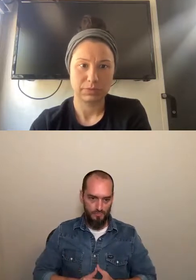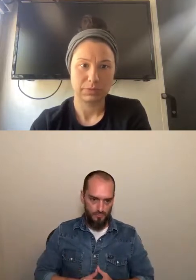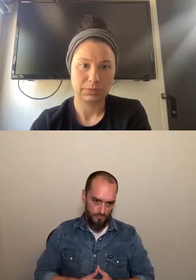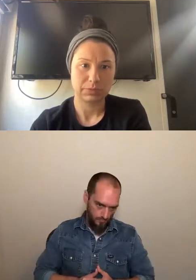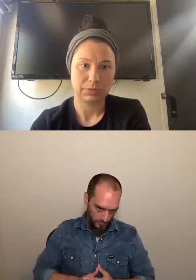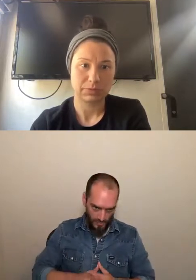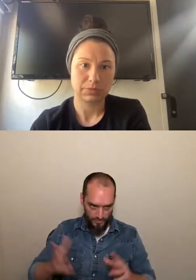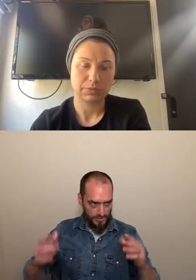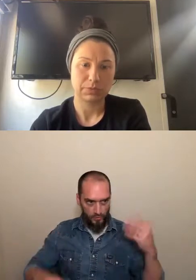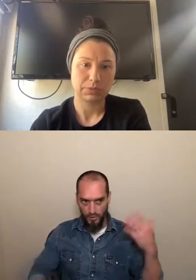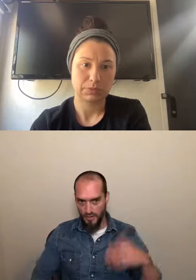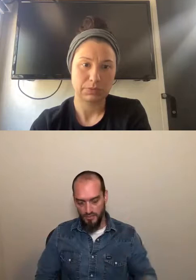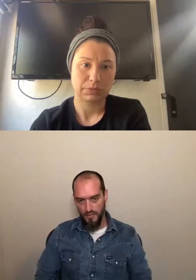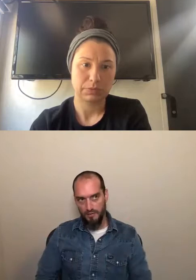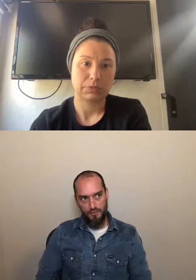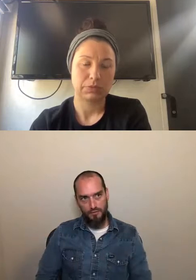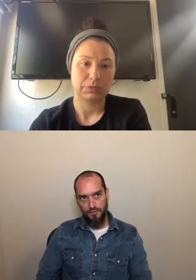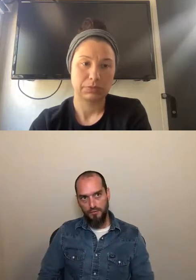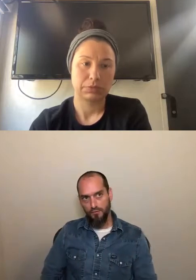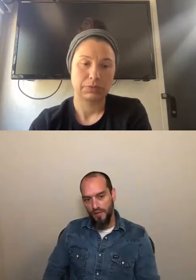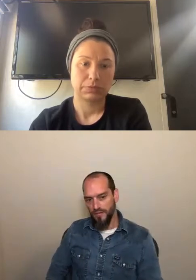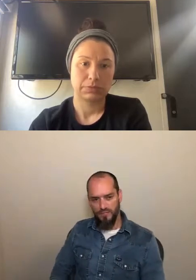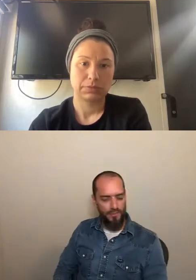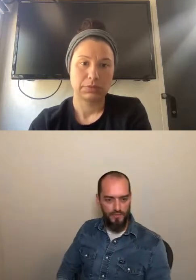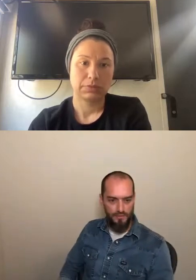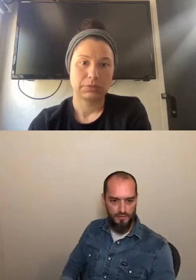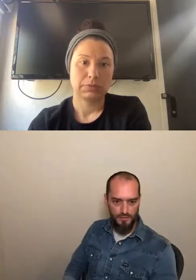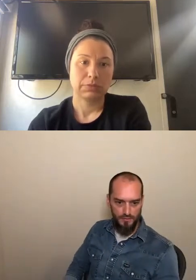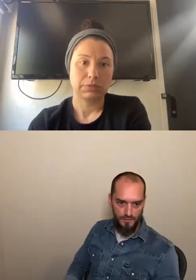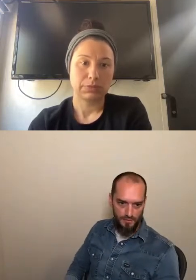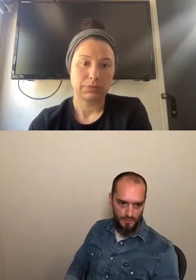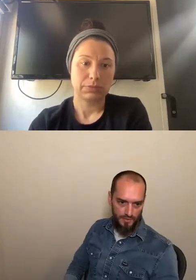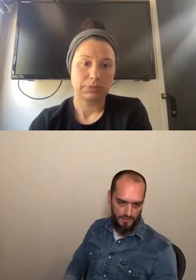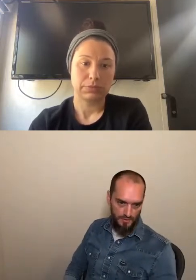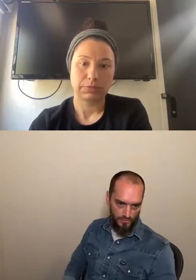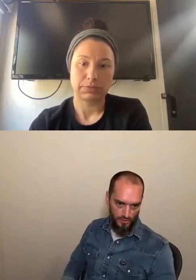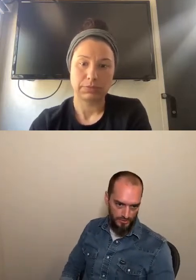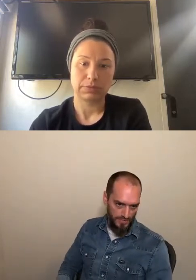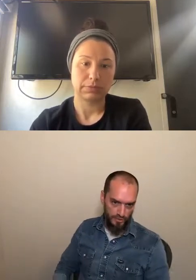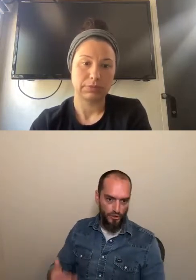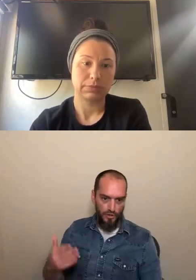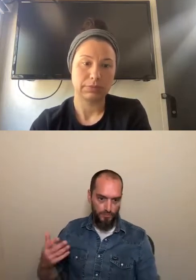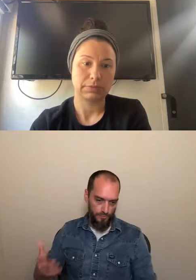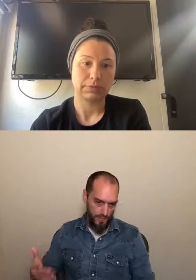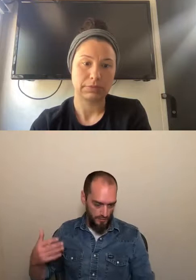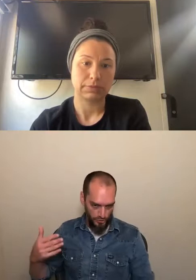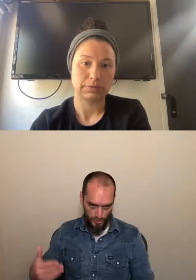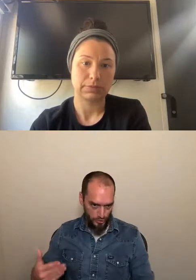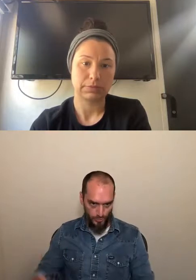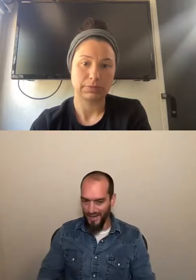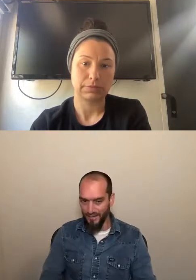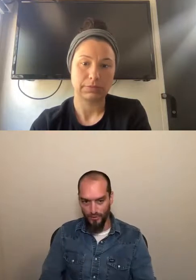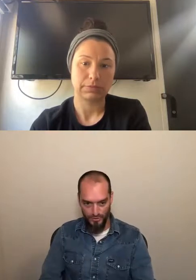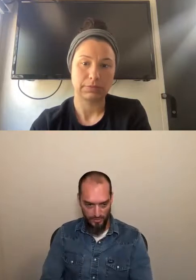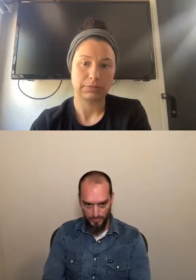5 inside, 1 outside, 5 minutes apiece, mean, six of those, it takes 30 minutes just